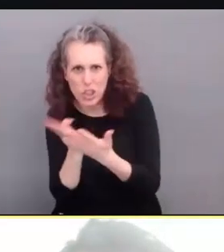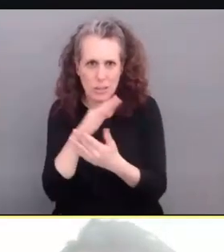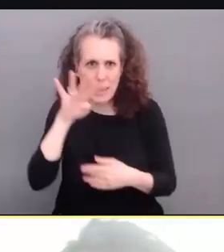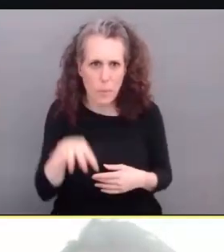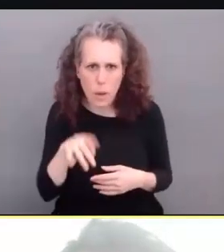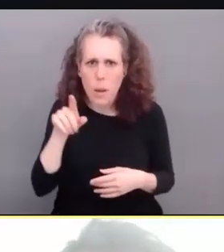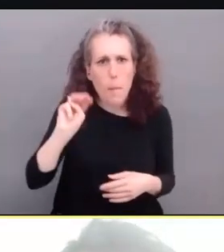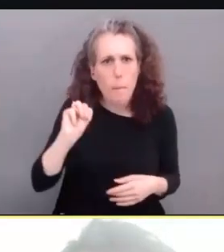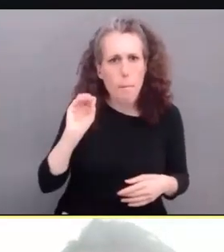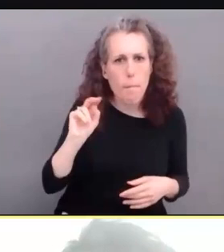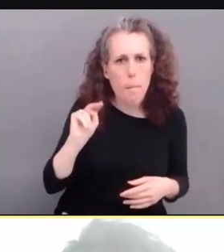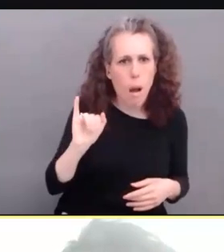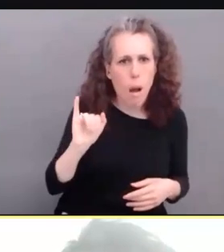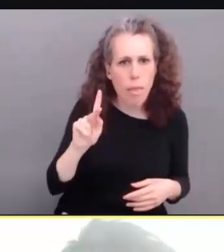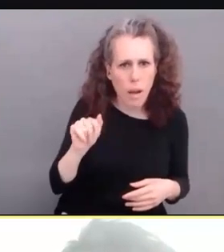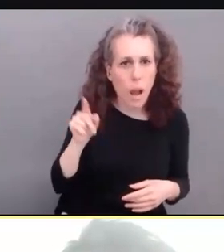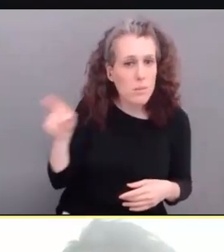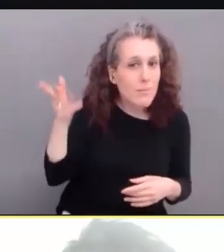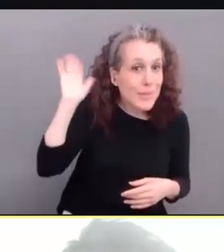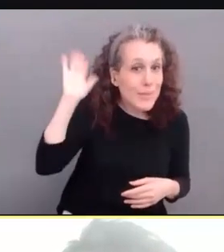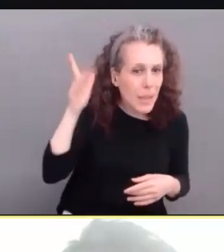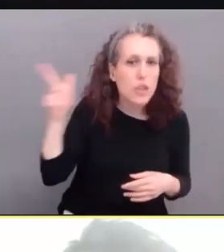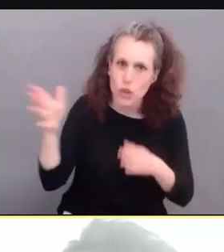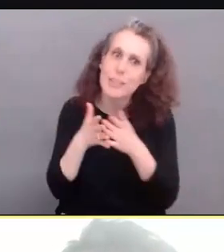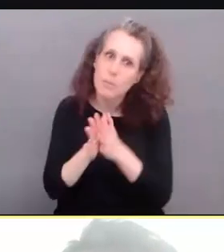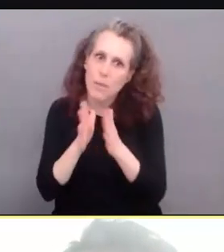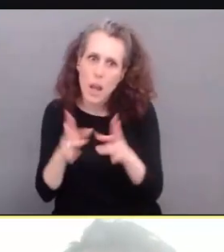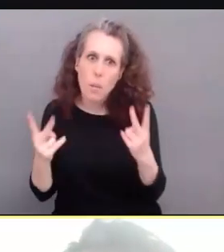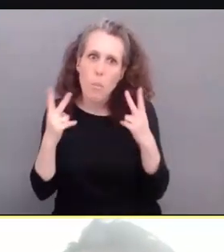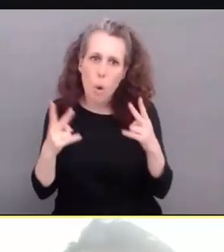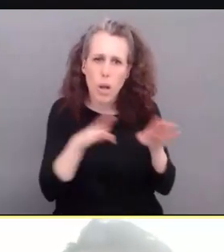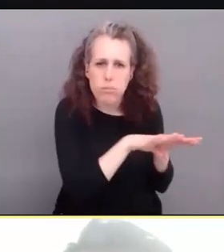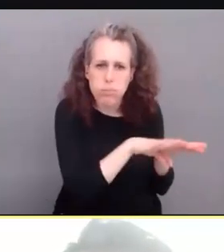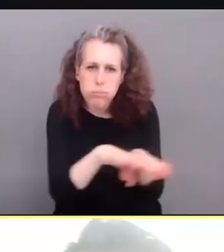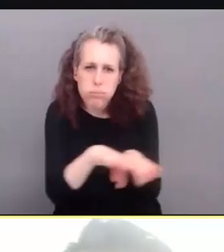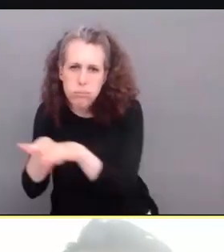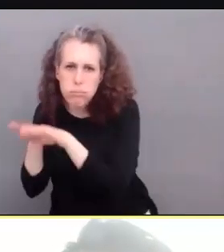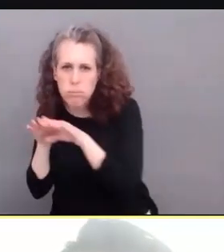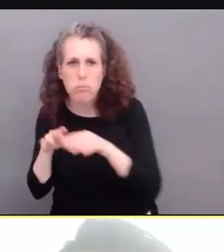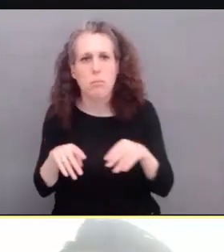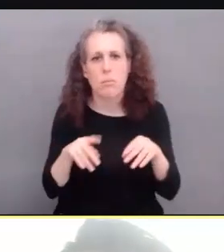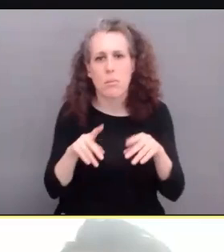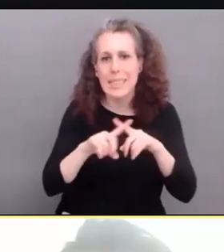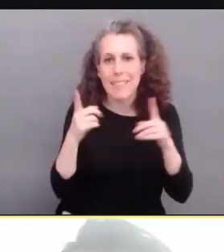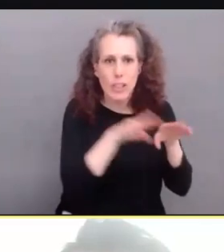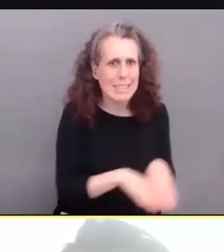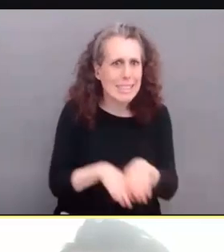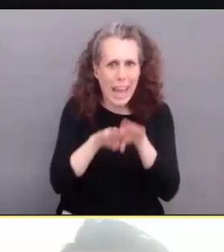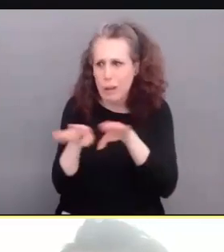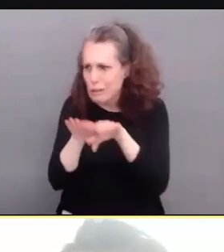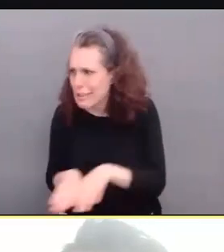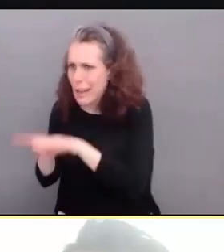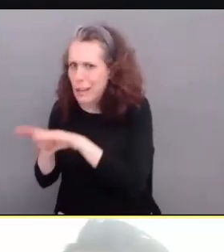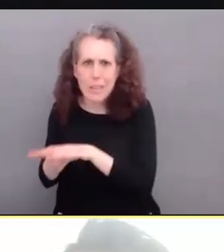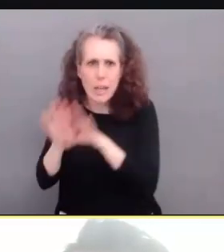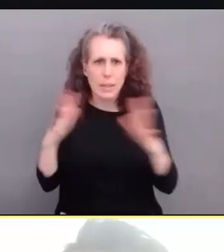Monica mentioned in her presentation about the consistency about between different standards and how